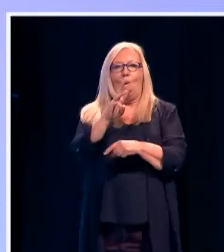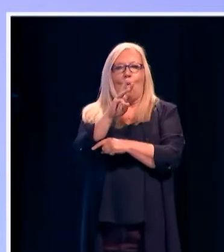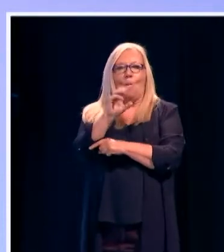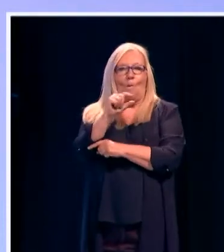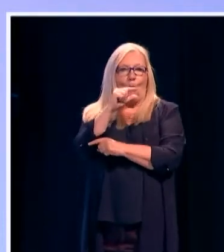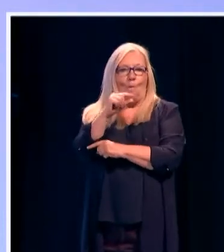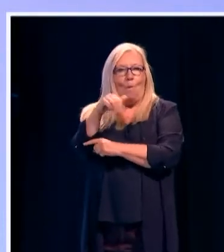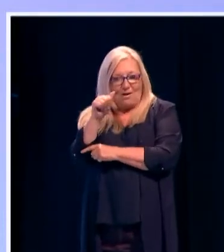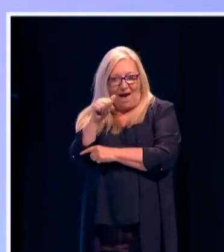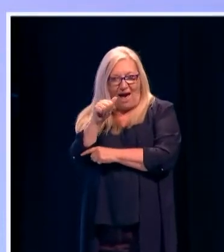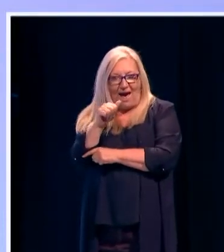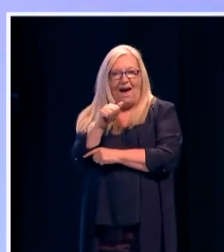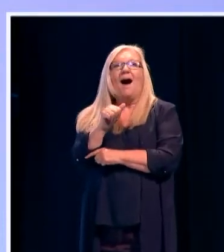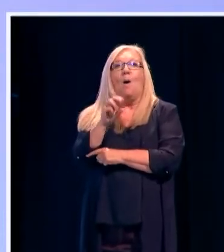Wombassador.